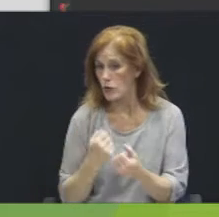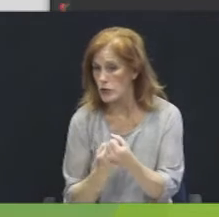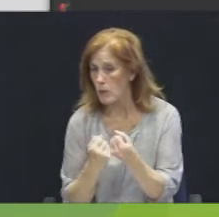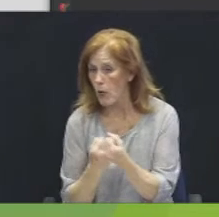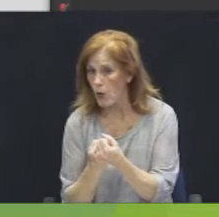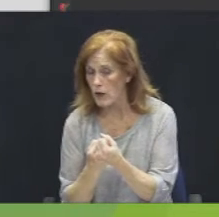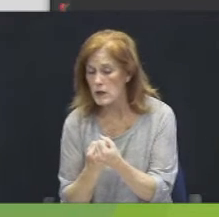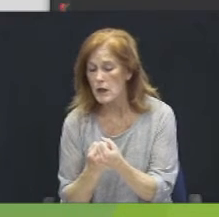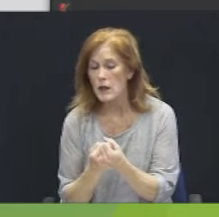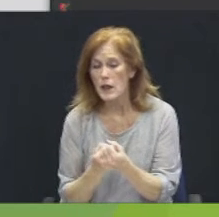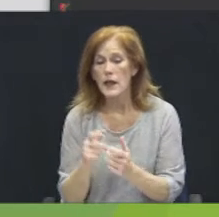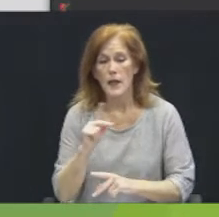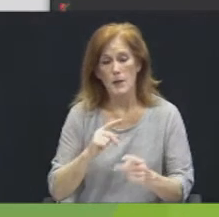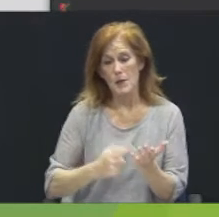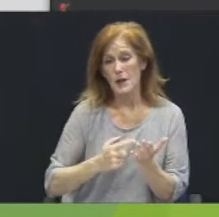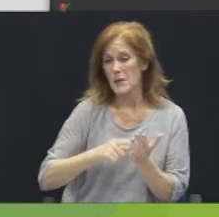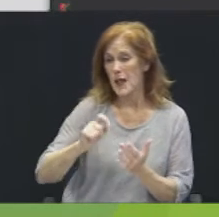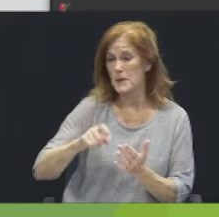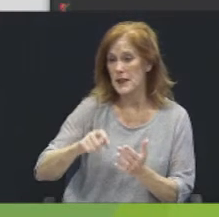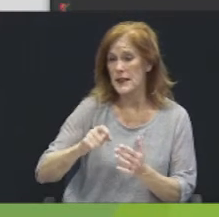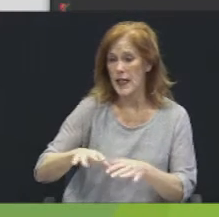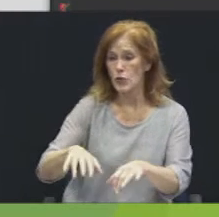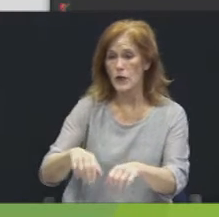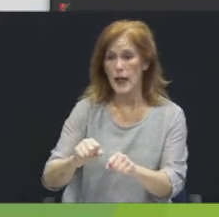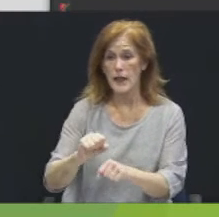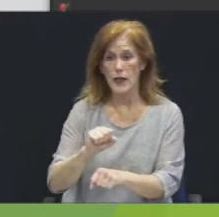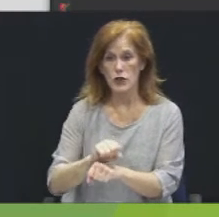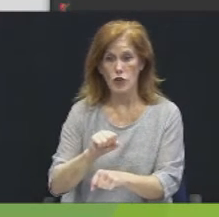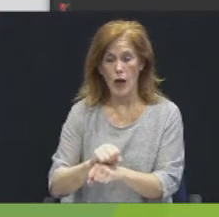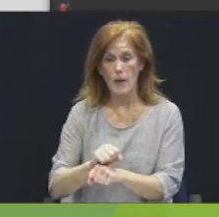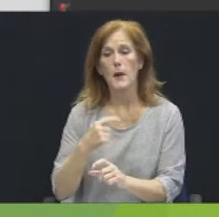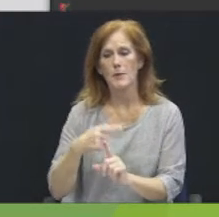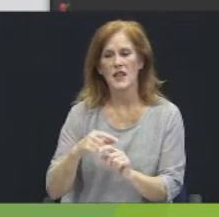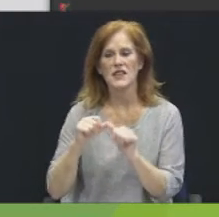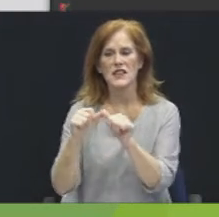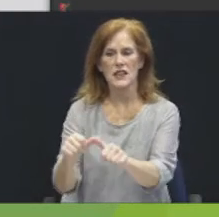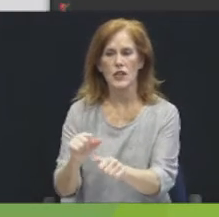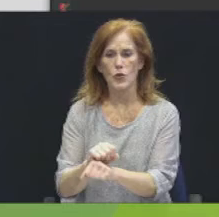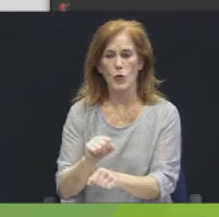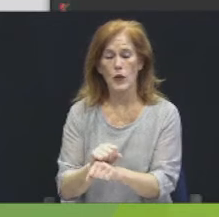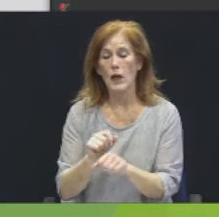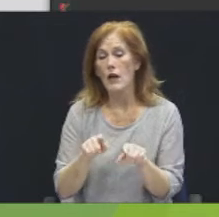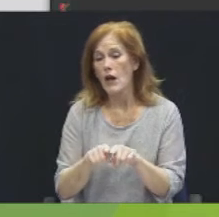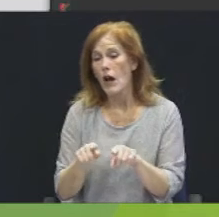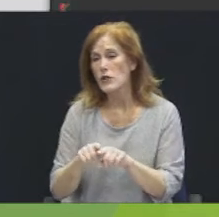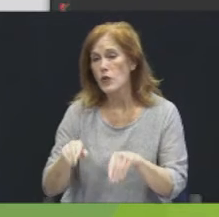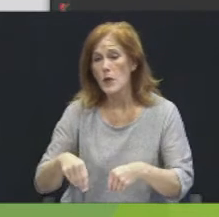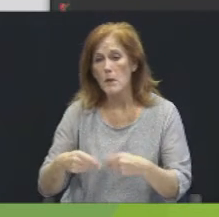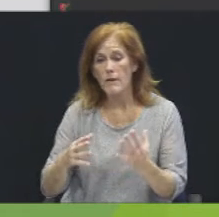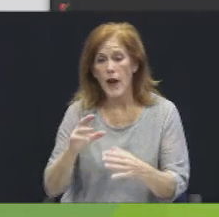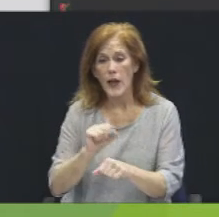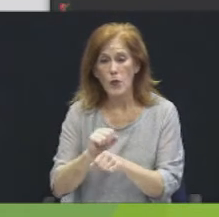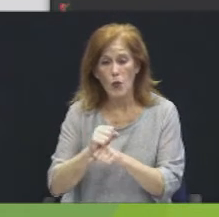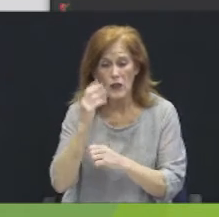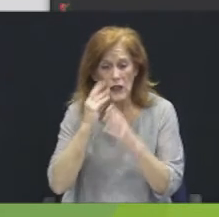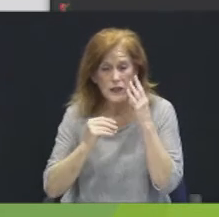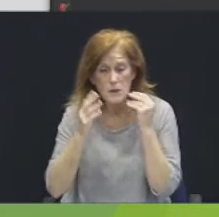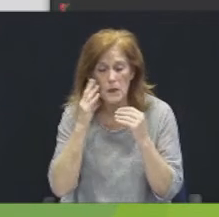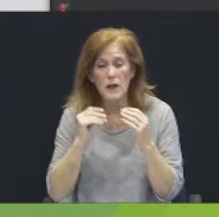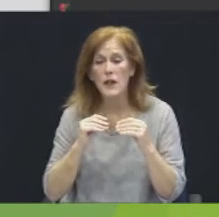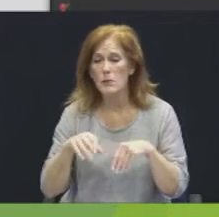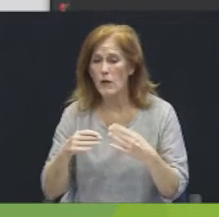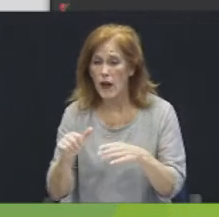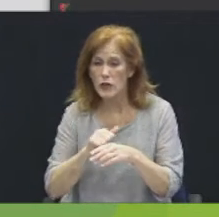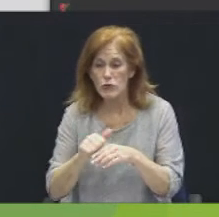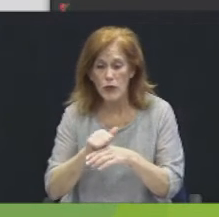to acquire and maintain employment. They also provide a variety of different work experiences and training programs